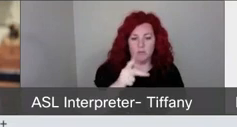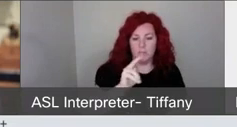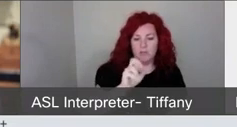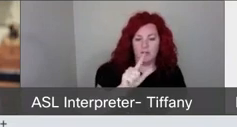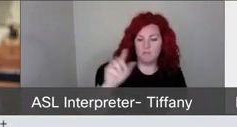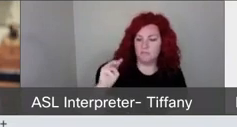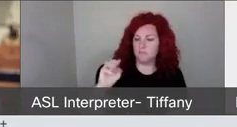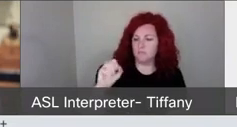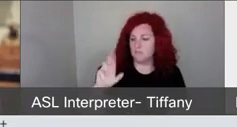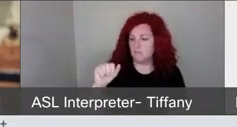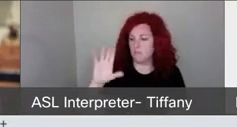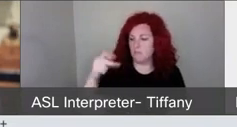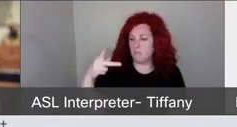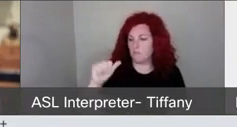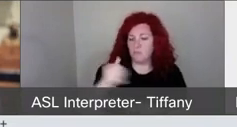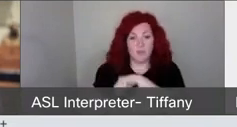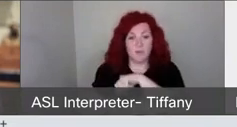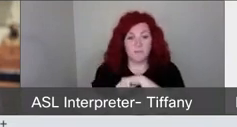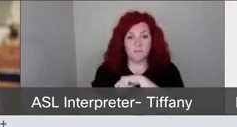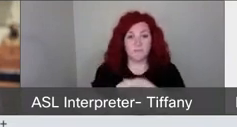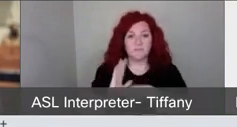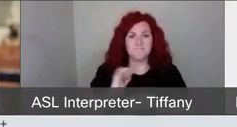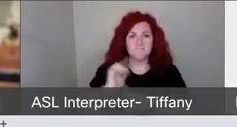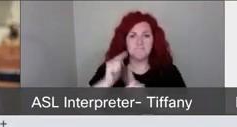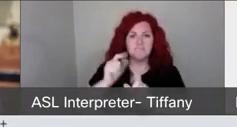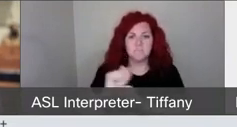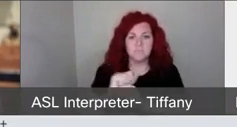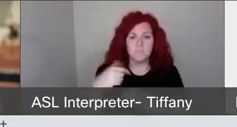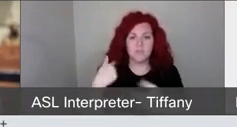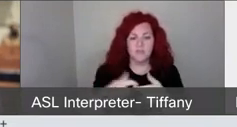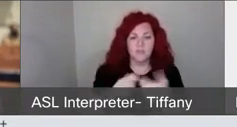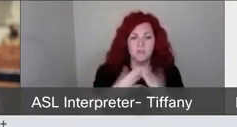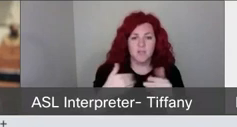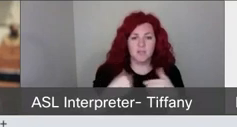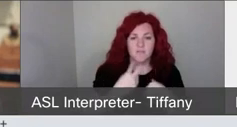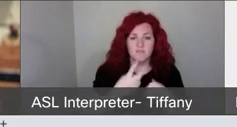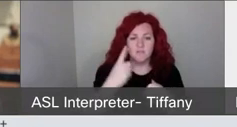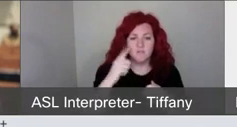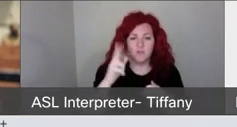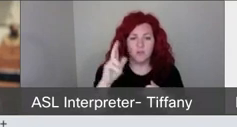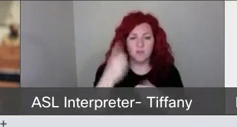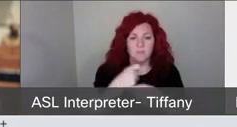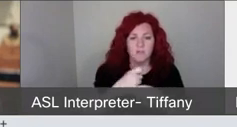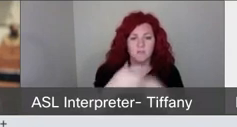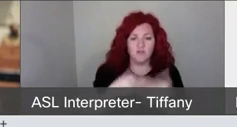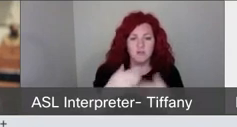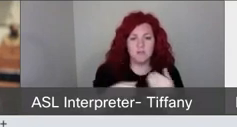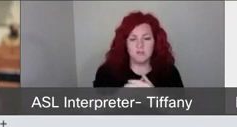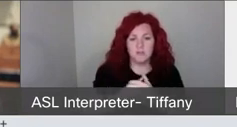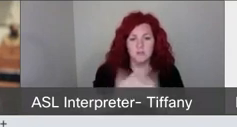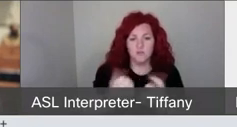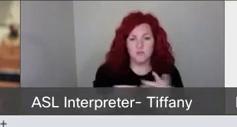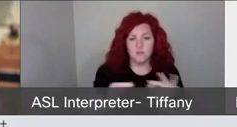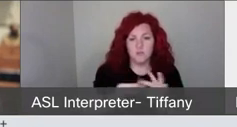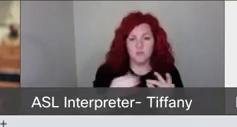County. Our work is to ensure that the Latino community has a voice in the political making process, and I just want to state that